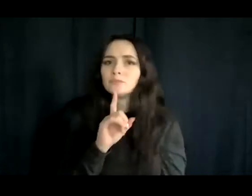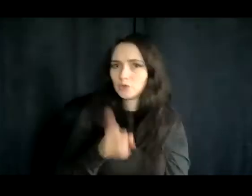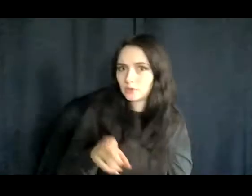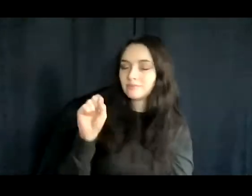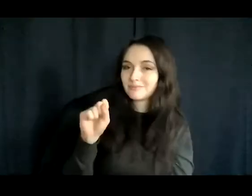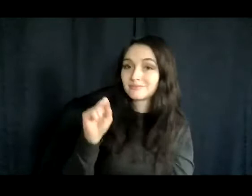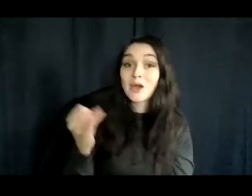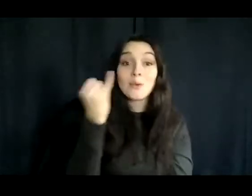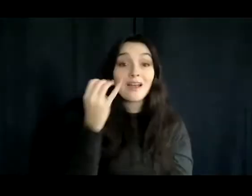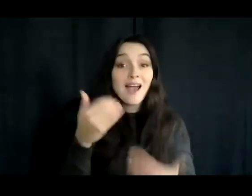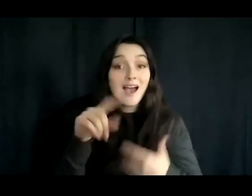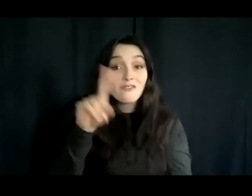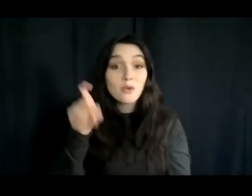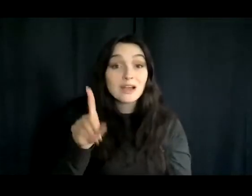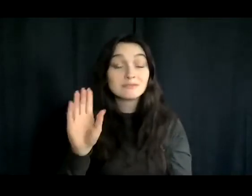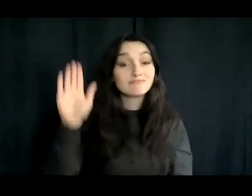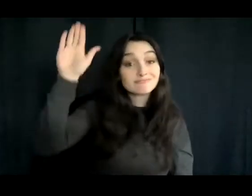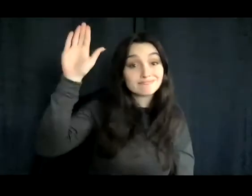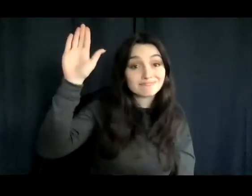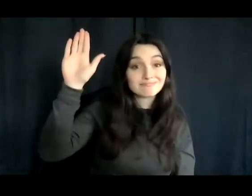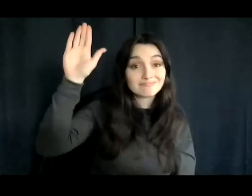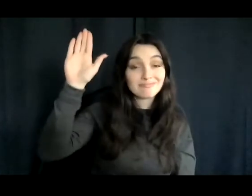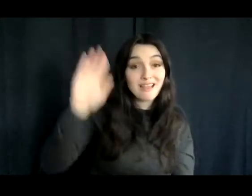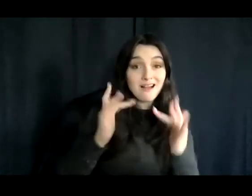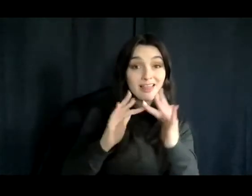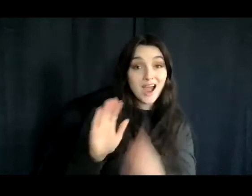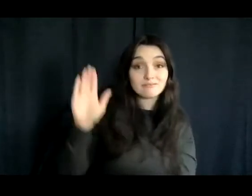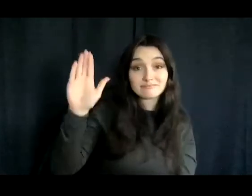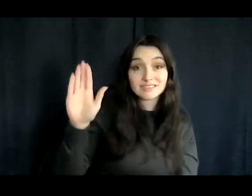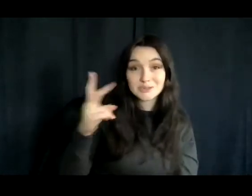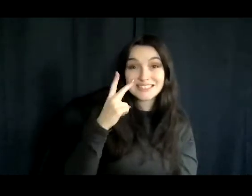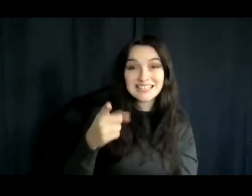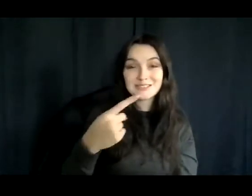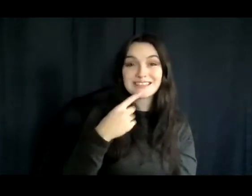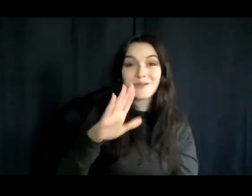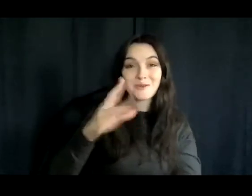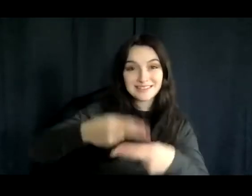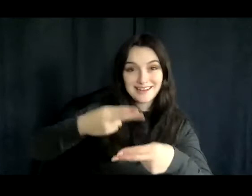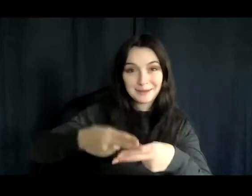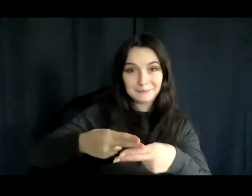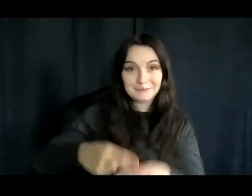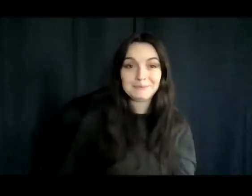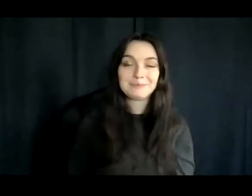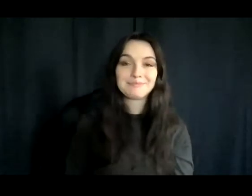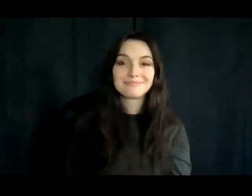question, you can put your virtual hand up so she can see you and she'll call on your name.